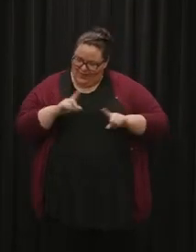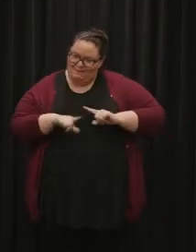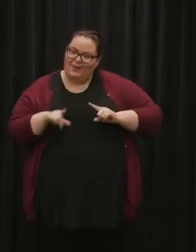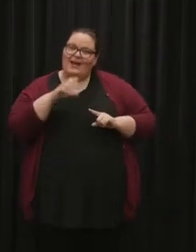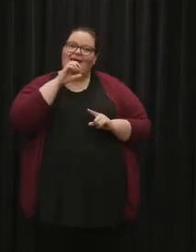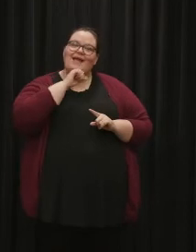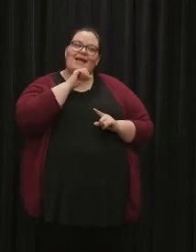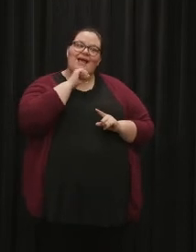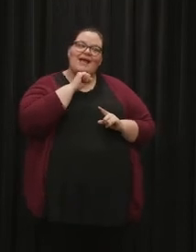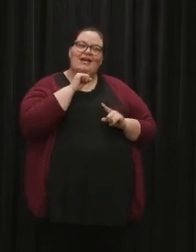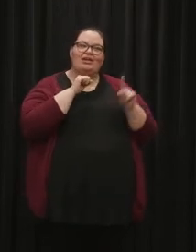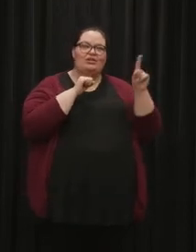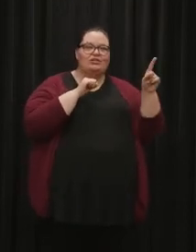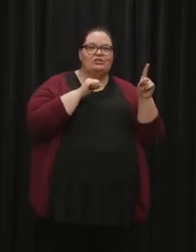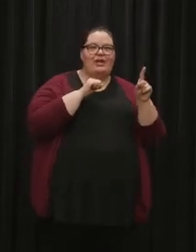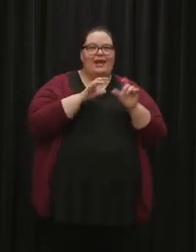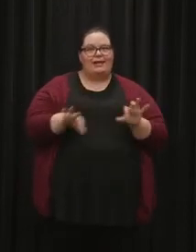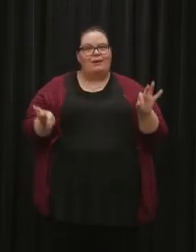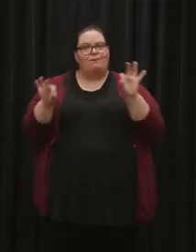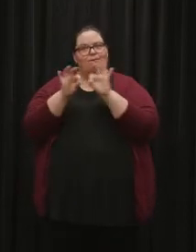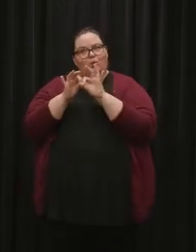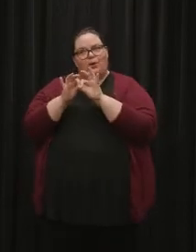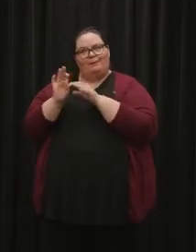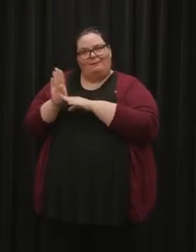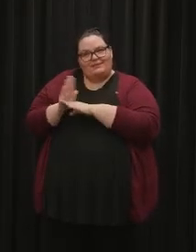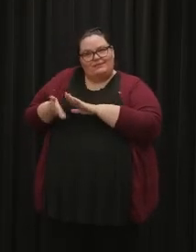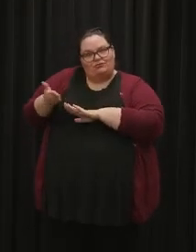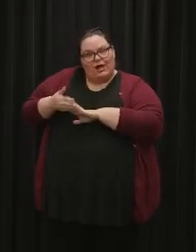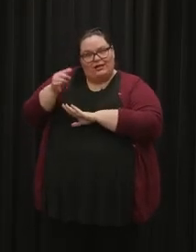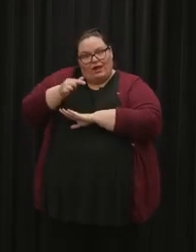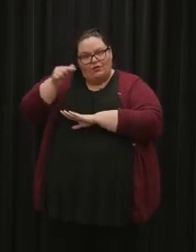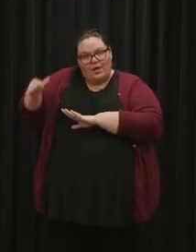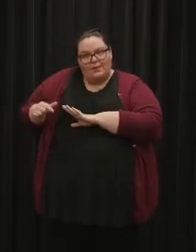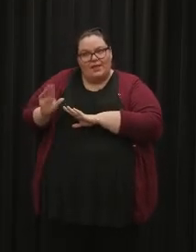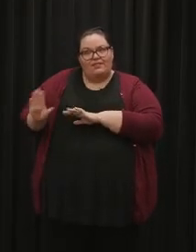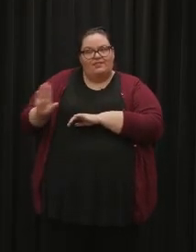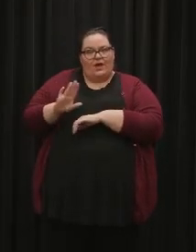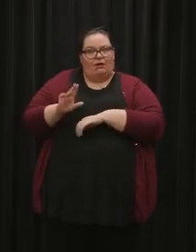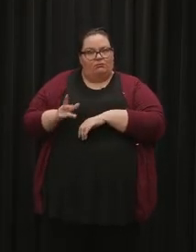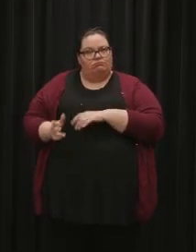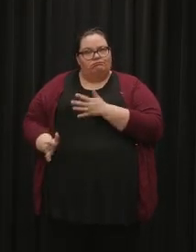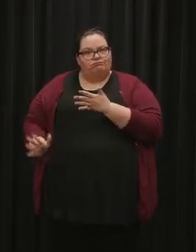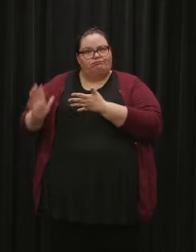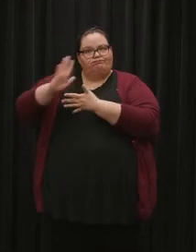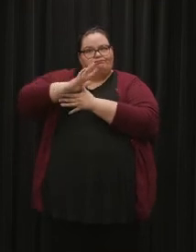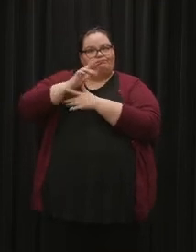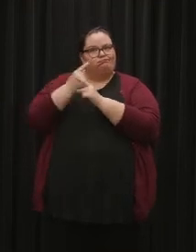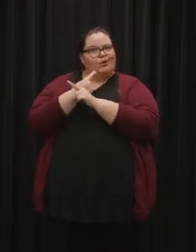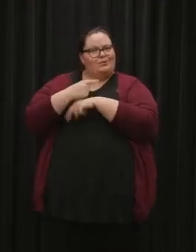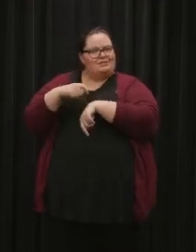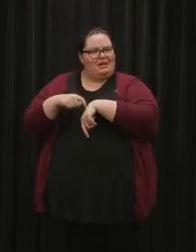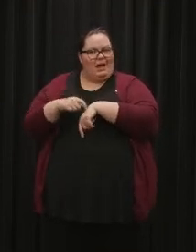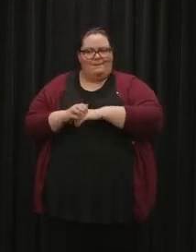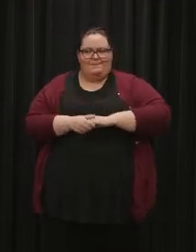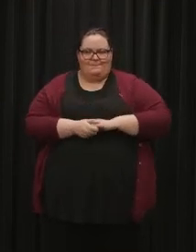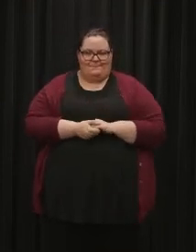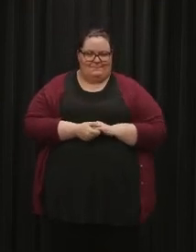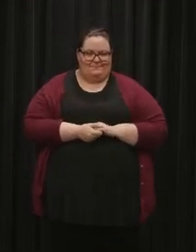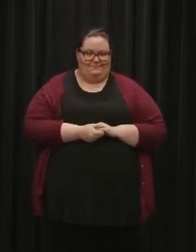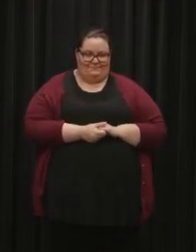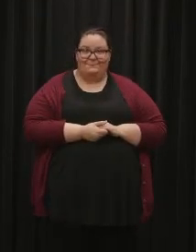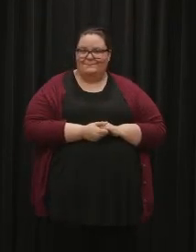between ages and between critical infrastructure needs, they will be vaccinated at the appropriate time that meets